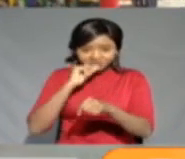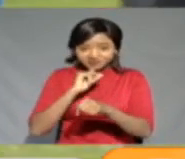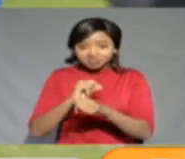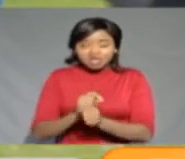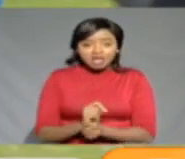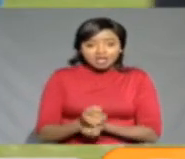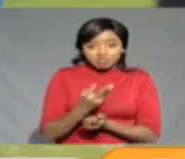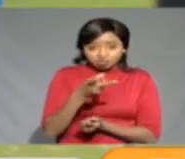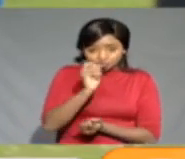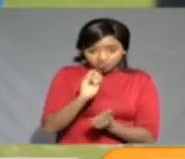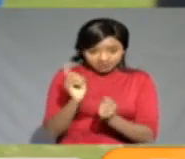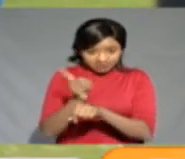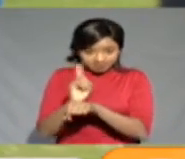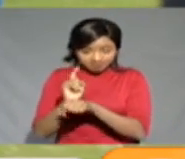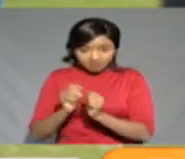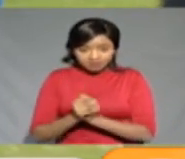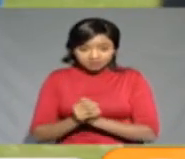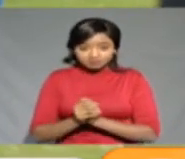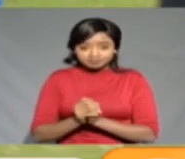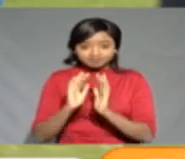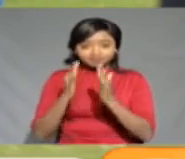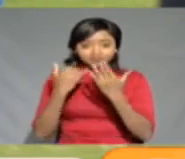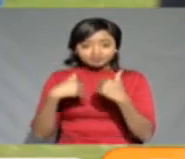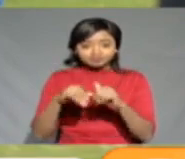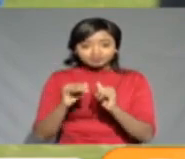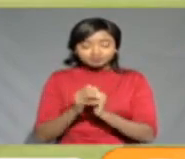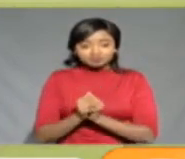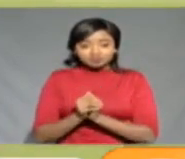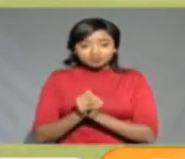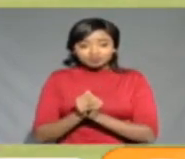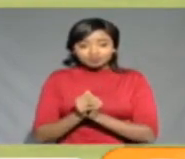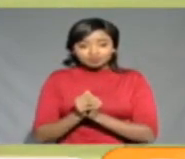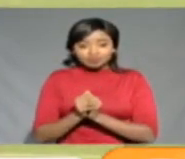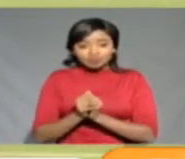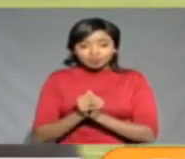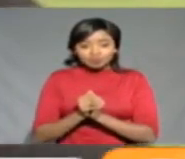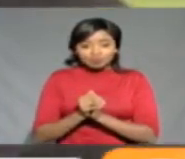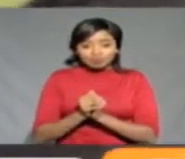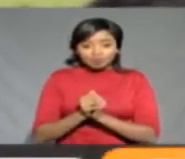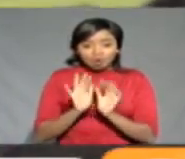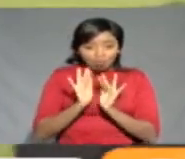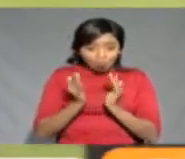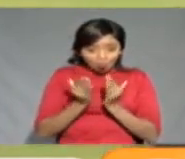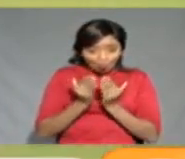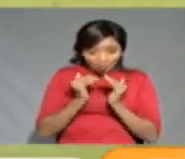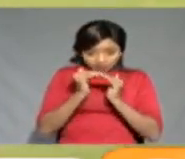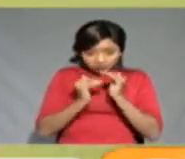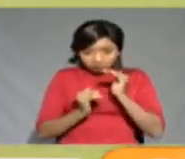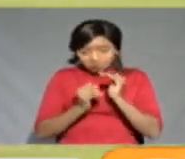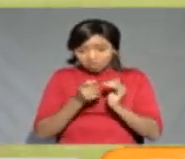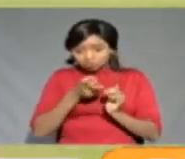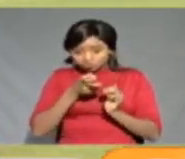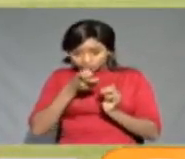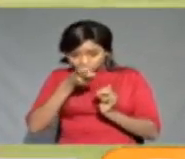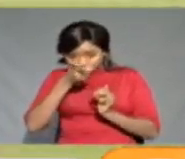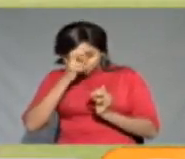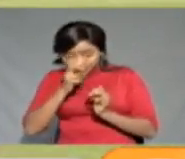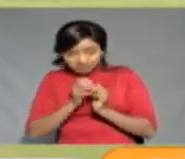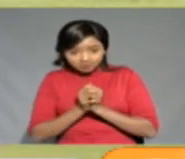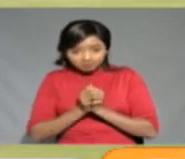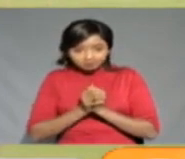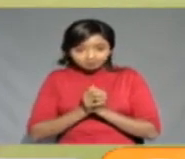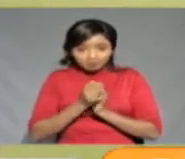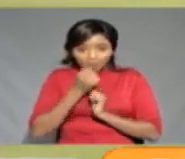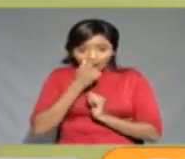43.04 seconds. In the corresponding women's race, world under 23,000-meter steeplechase champion